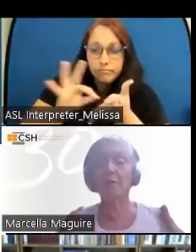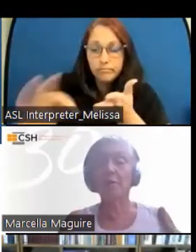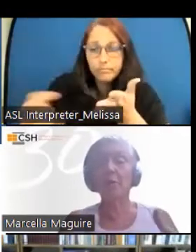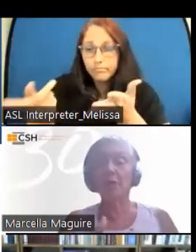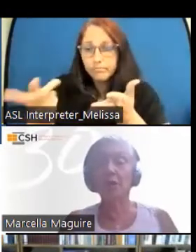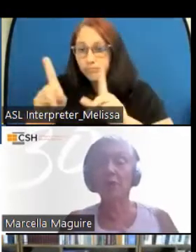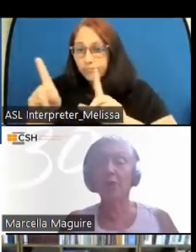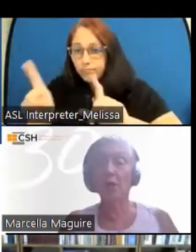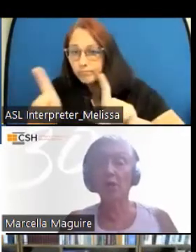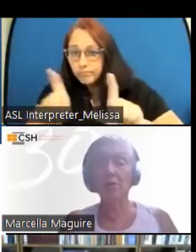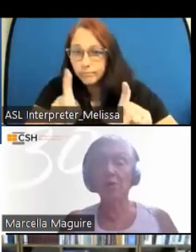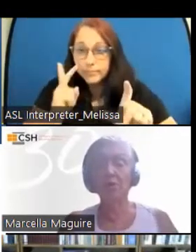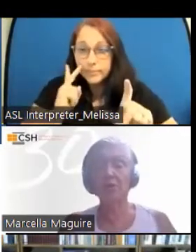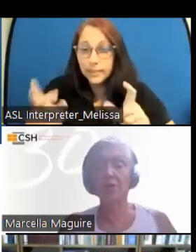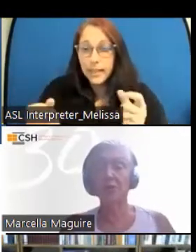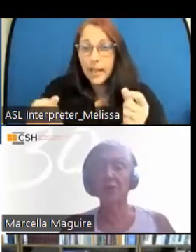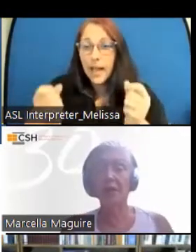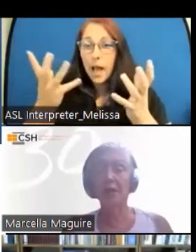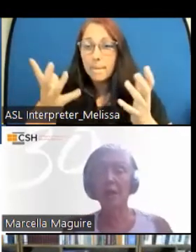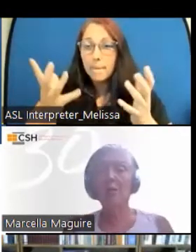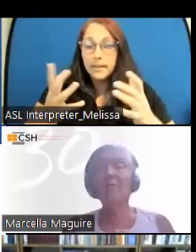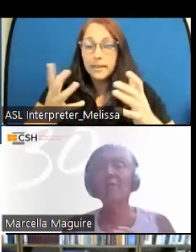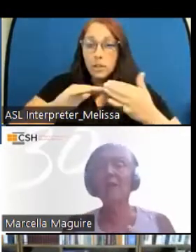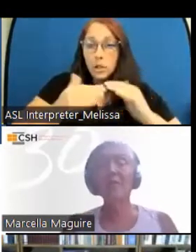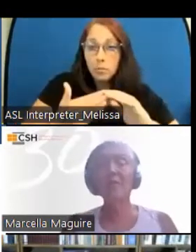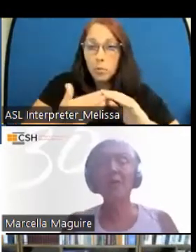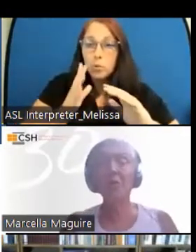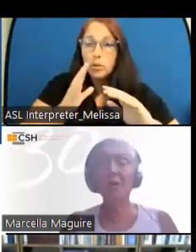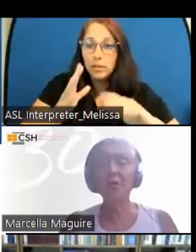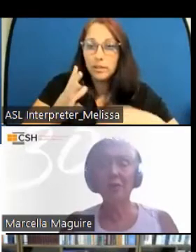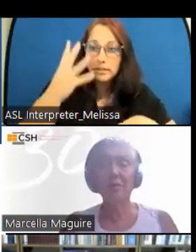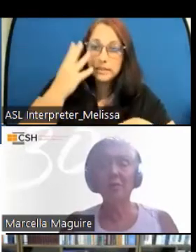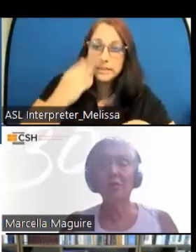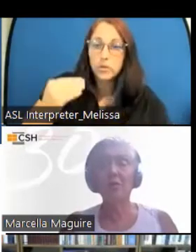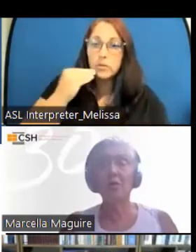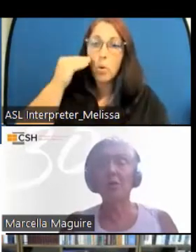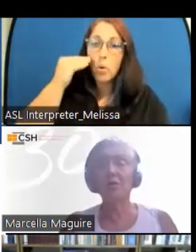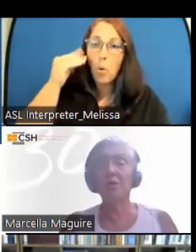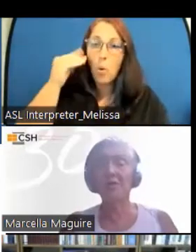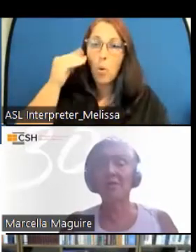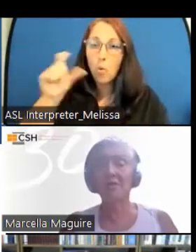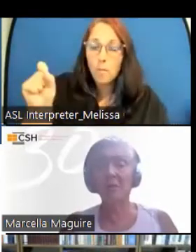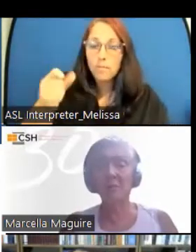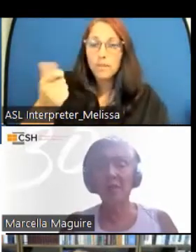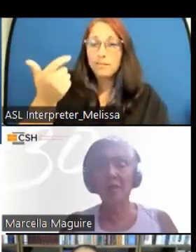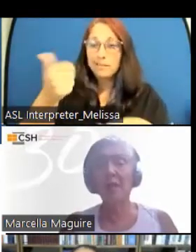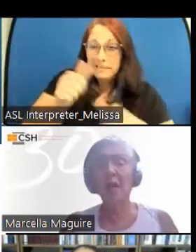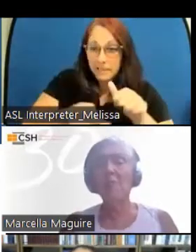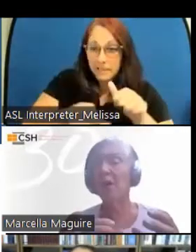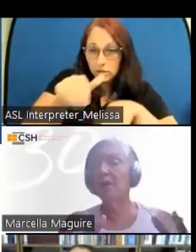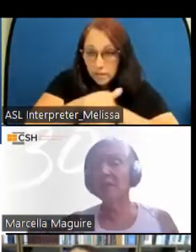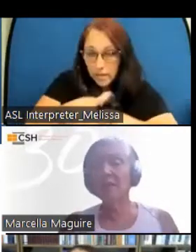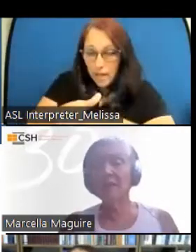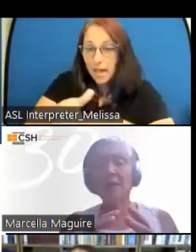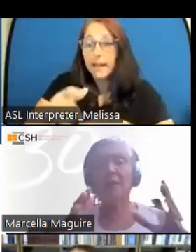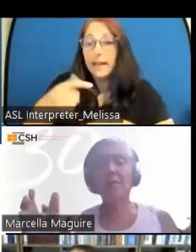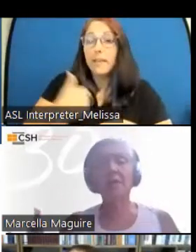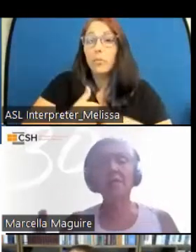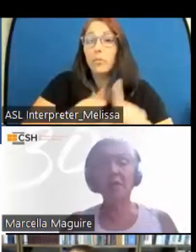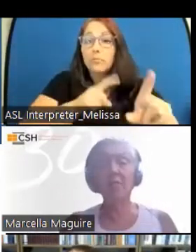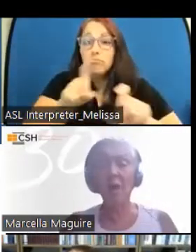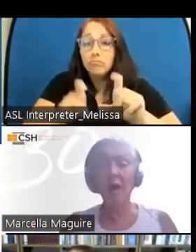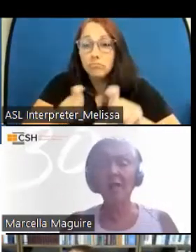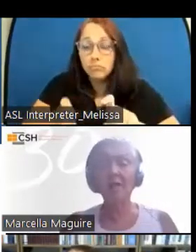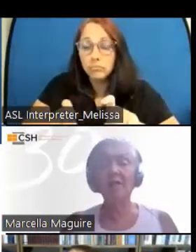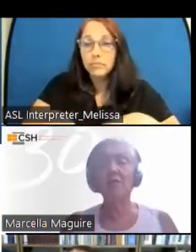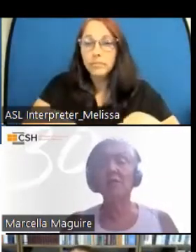people in our communities experiencing homelessness on a single night. We find that about a quarter of them experiencing homelessness have a disability. When I say disability, I mean this